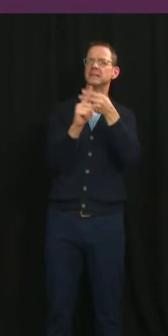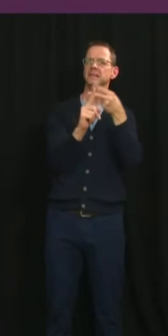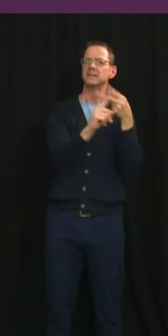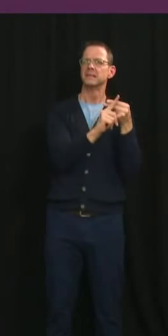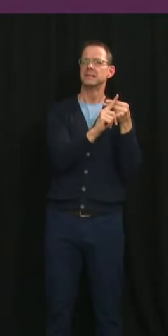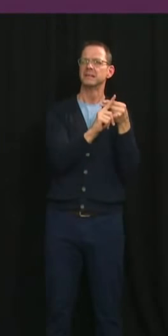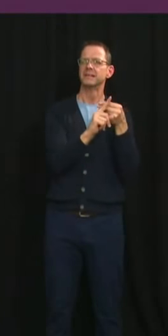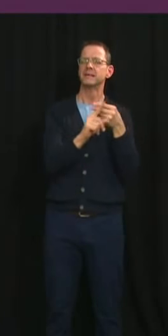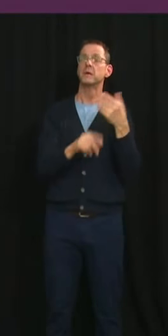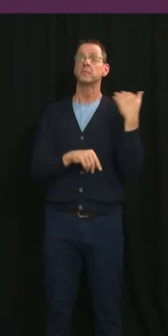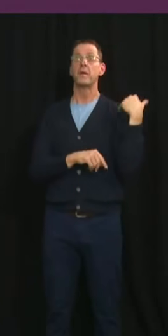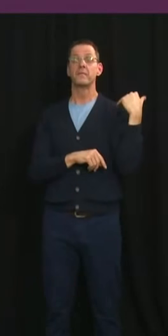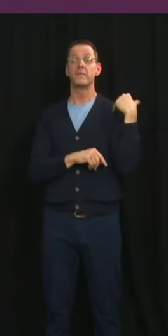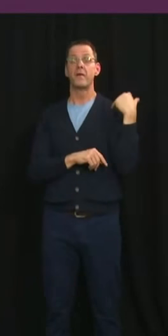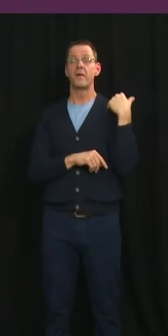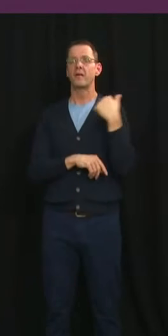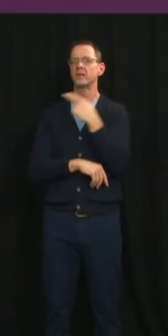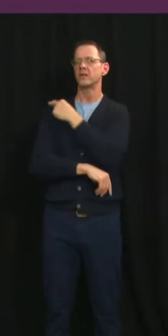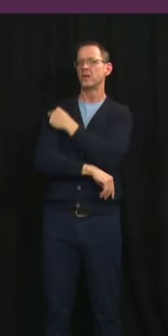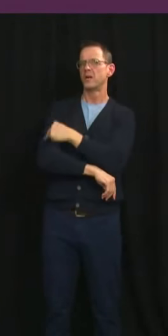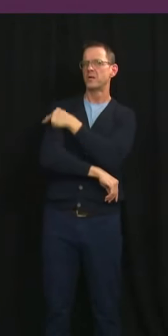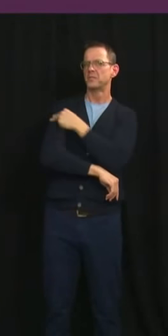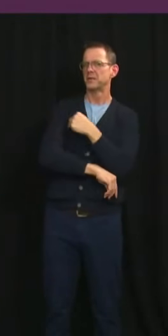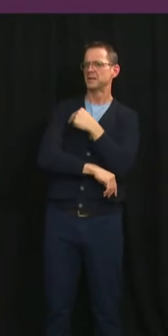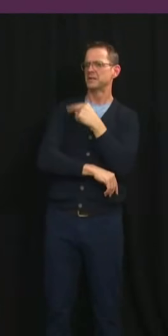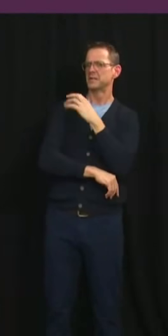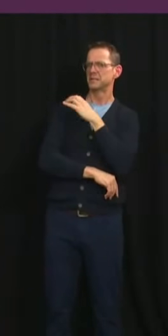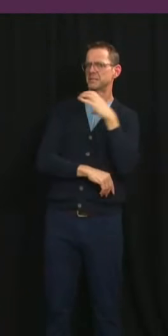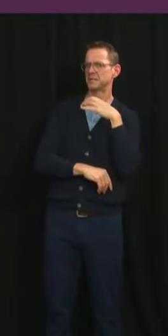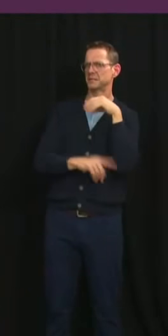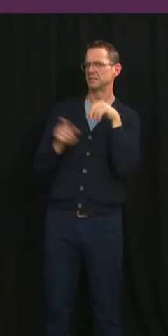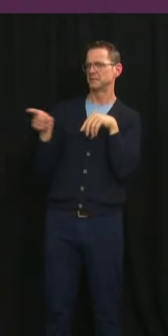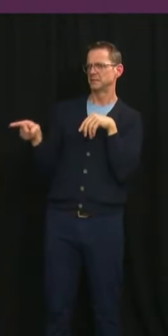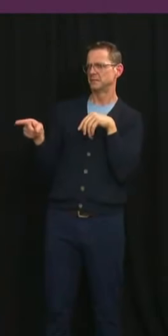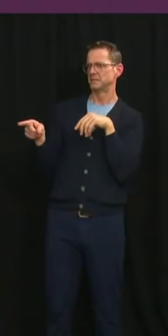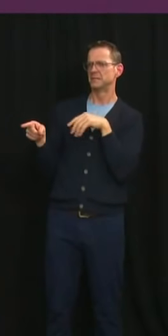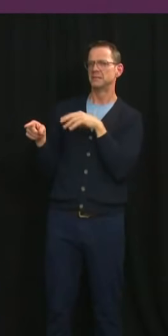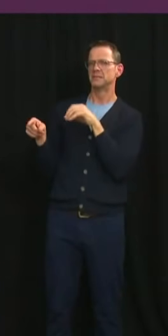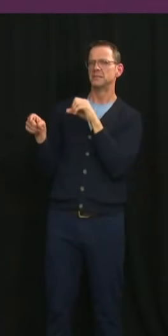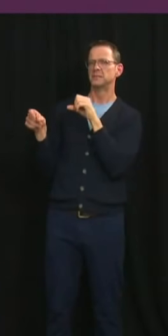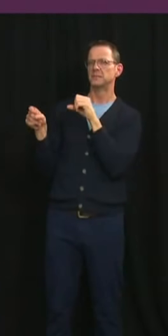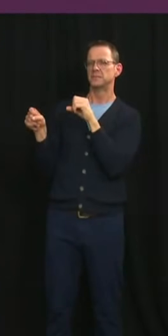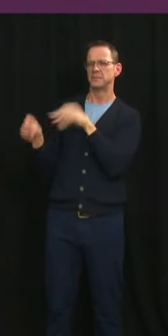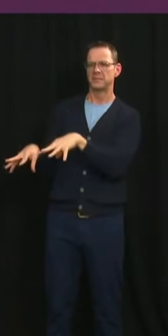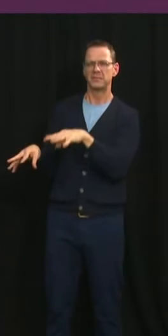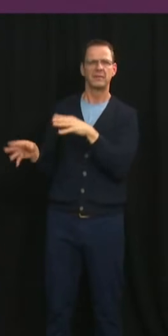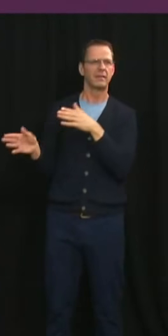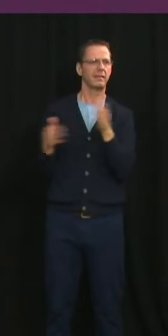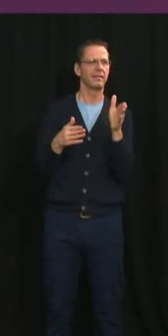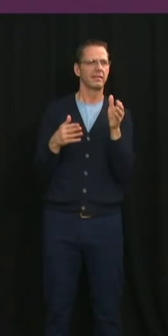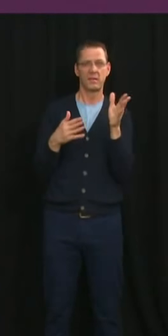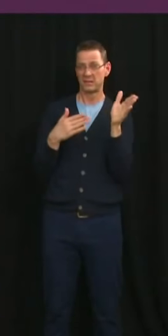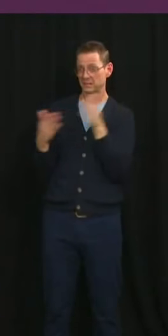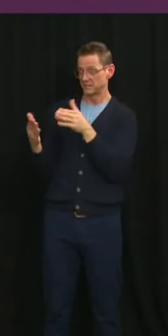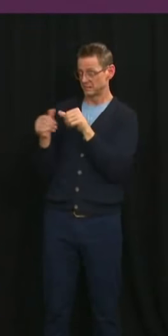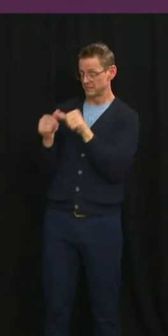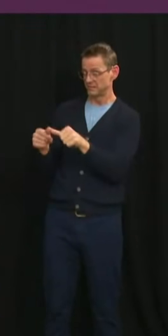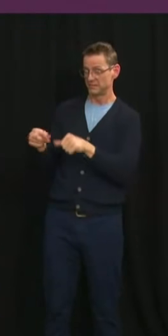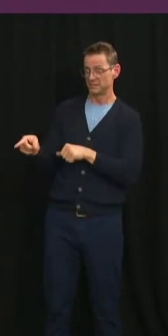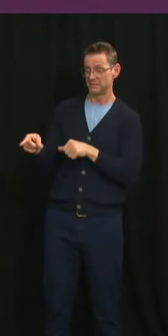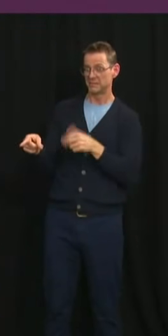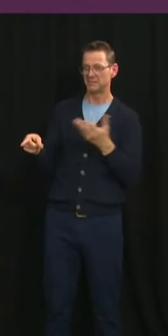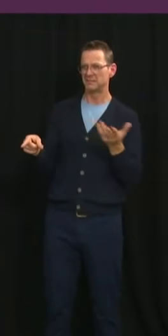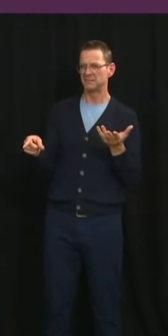to look at the impact of vaccinations. Obviously, they're a total game changer. In the winter, as we emerged from the